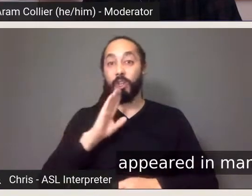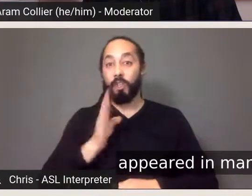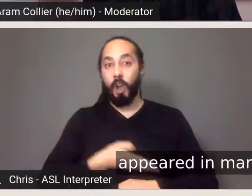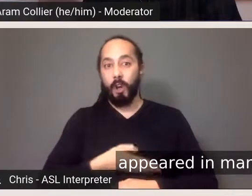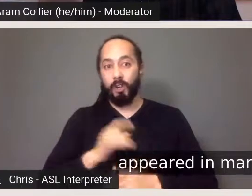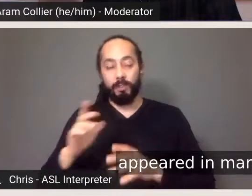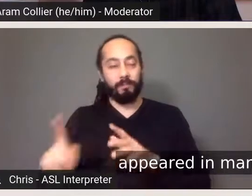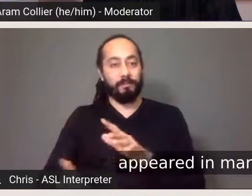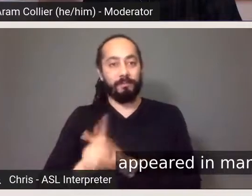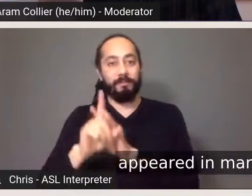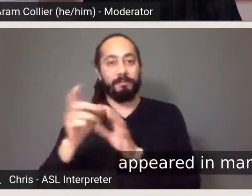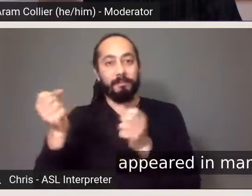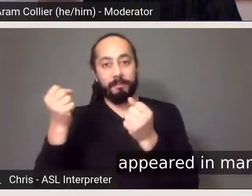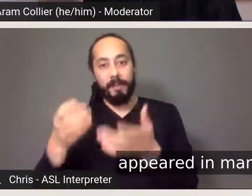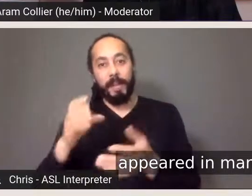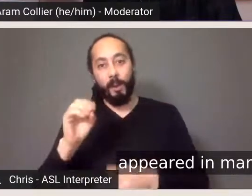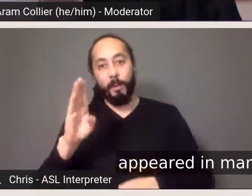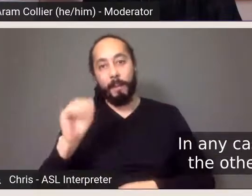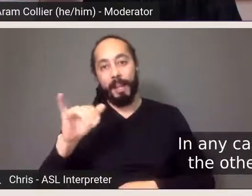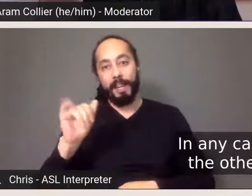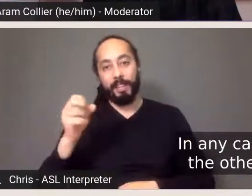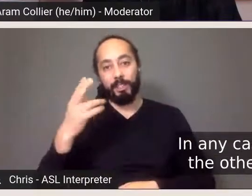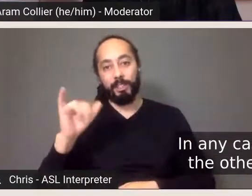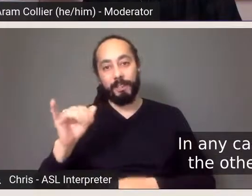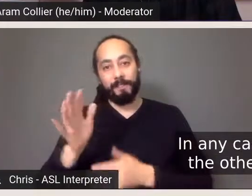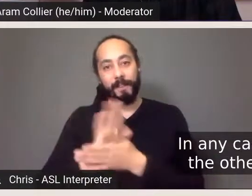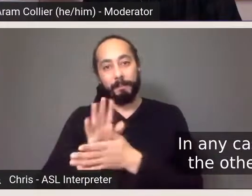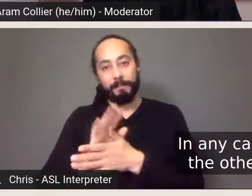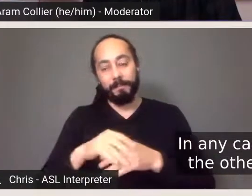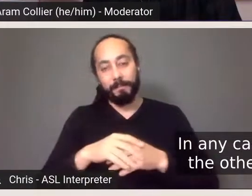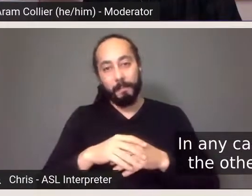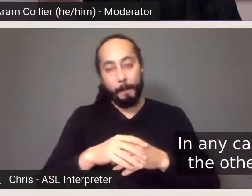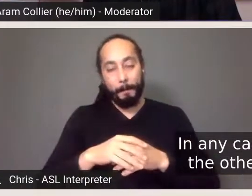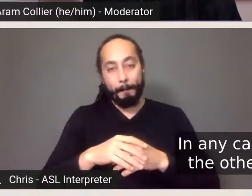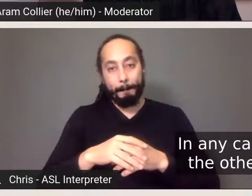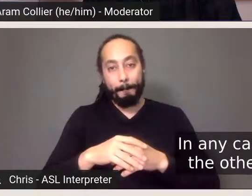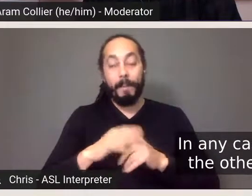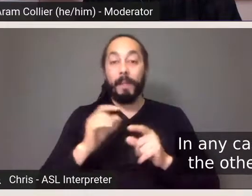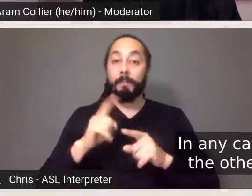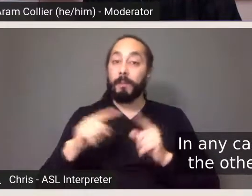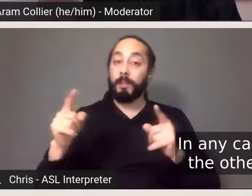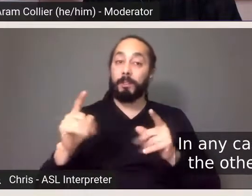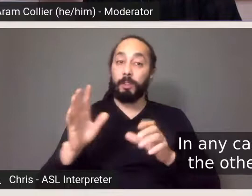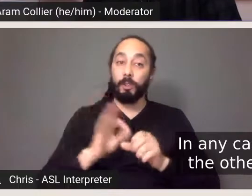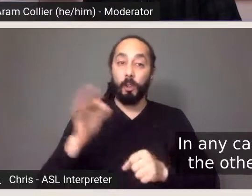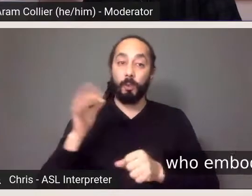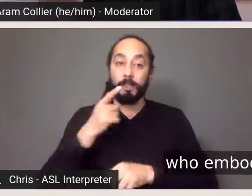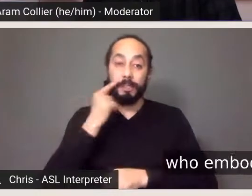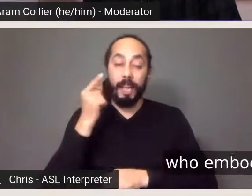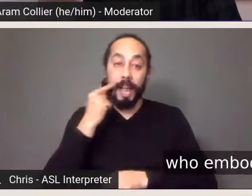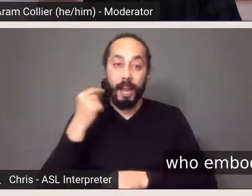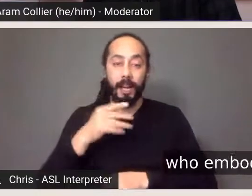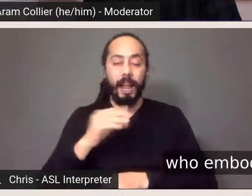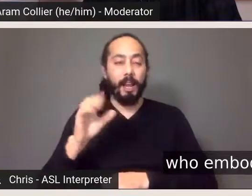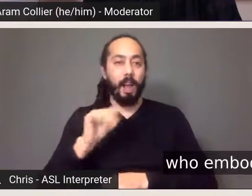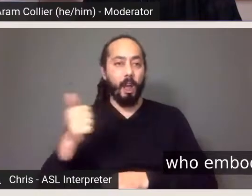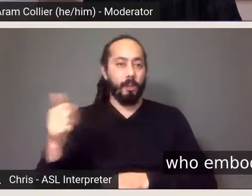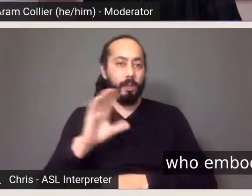of Obayashi films. In any case, ghost cats, they are the characters who